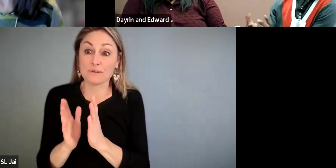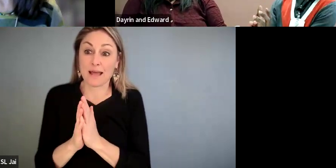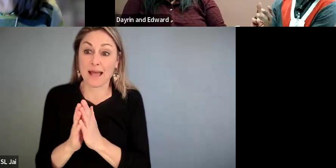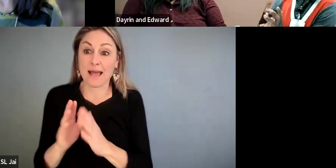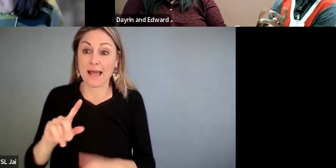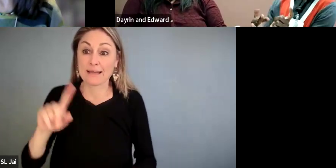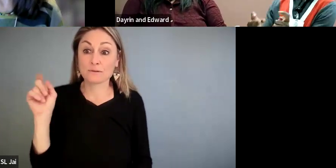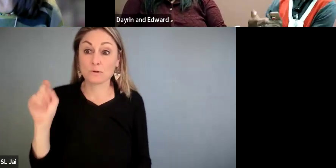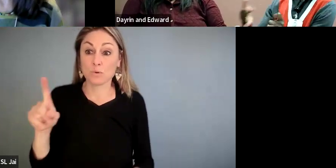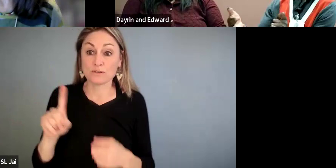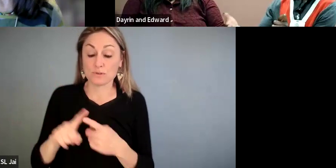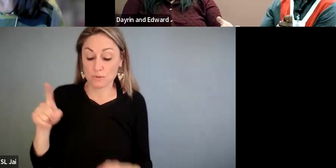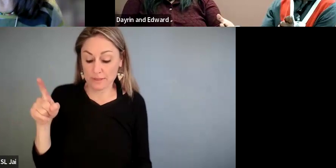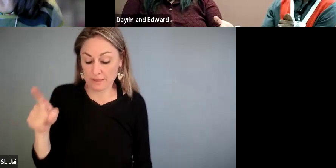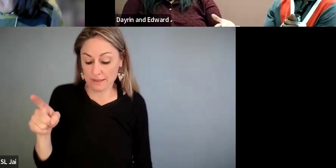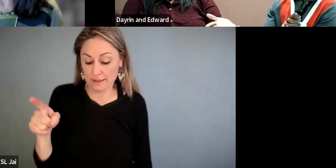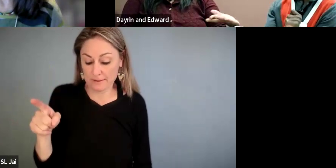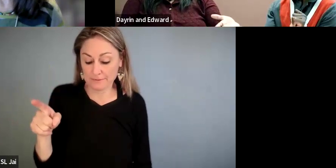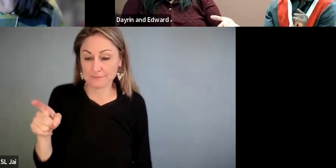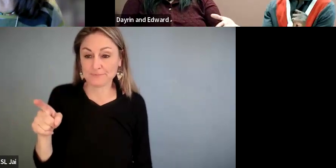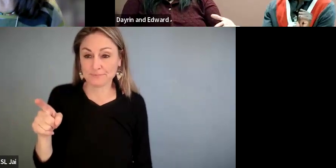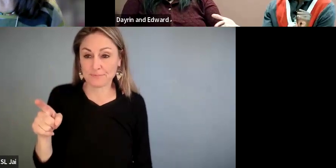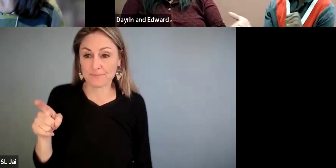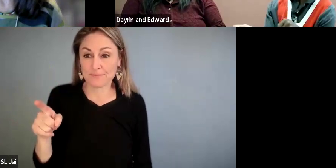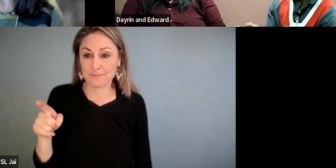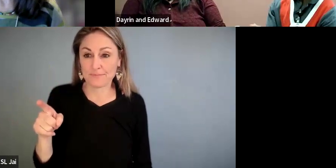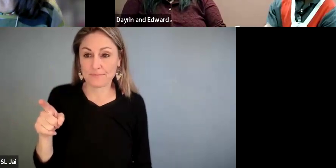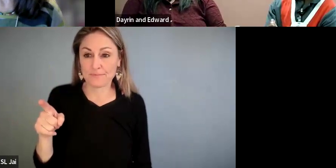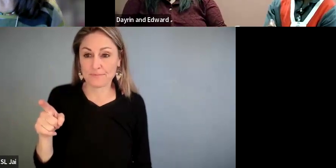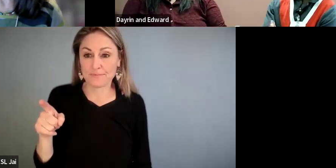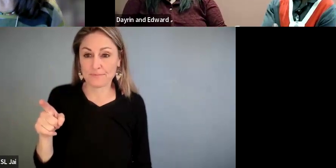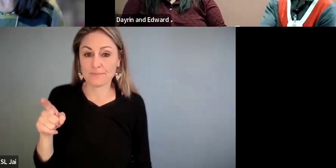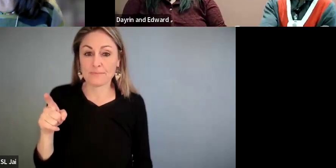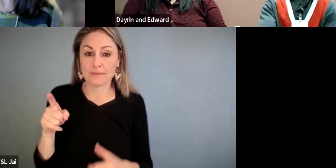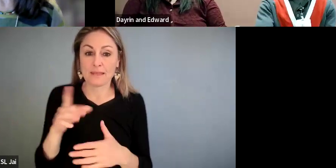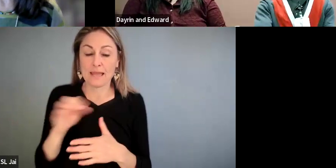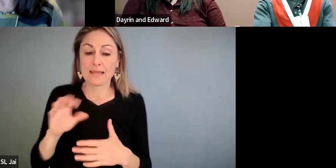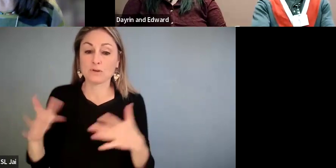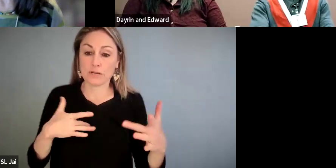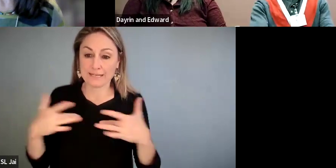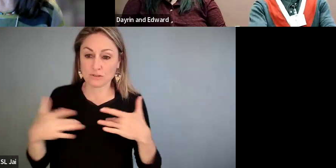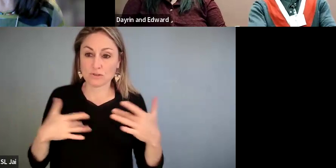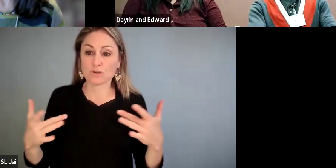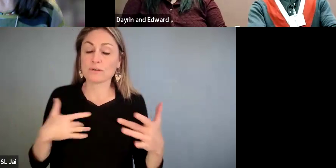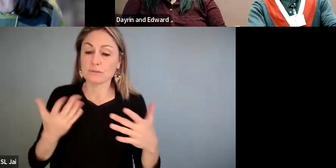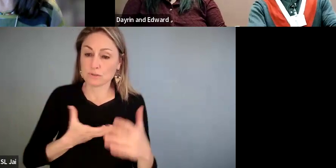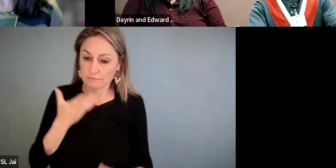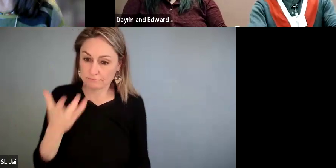to them, you know that you make your concern. Yeah, the concerns that we